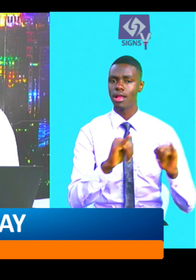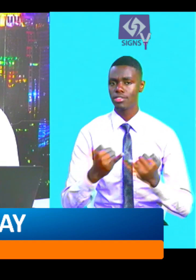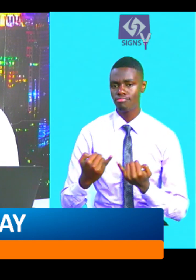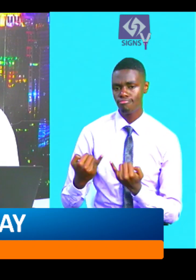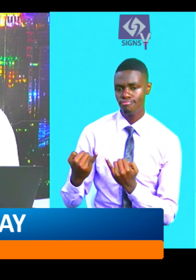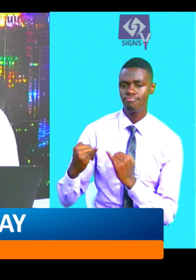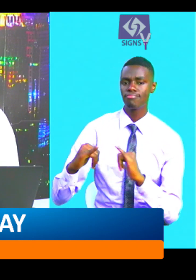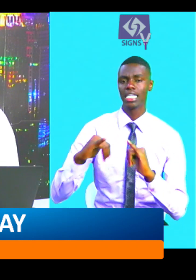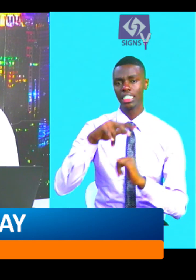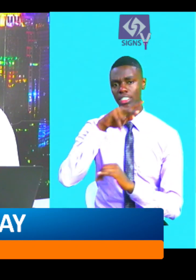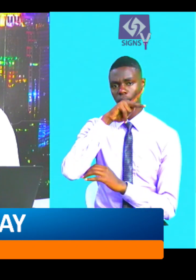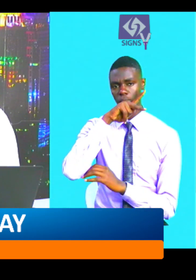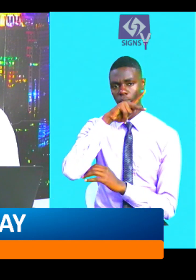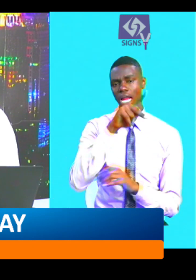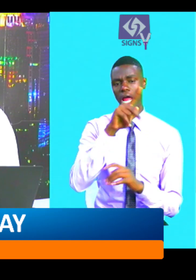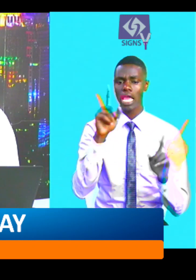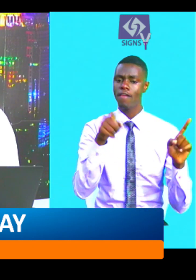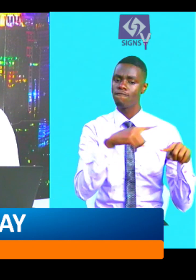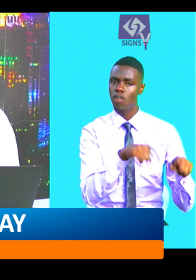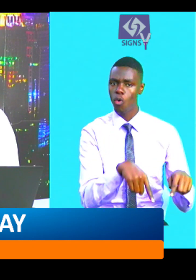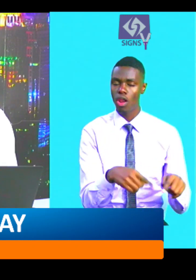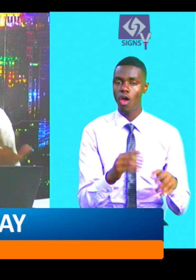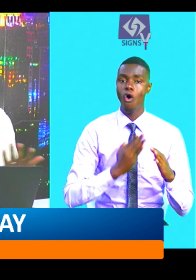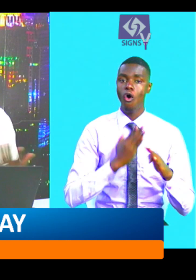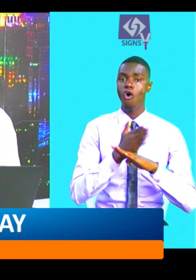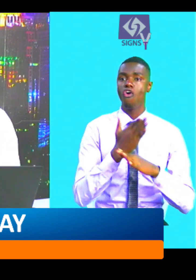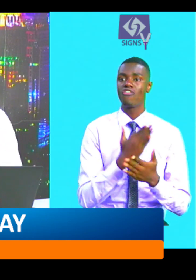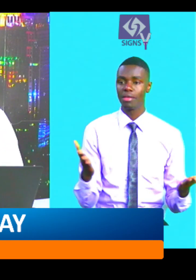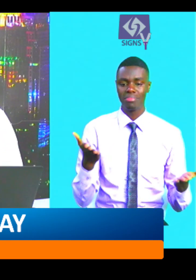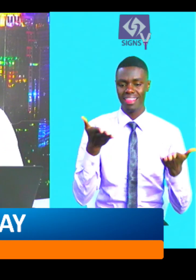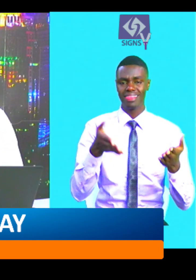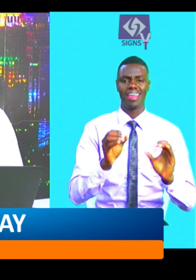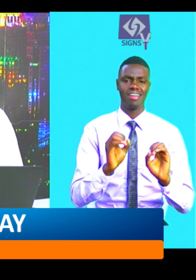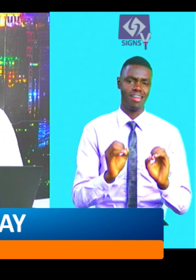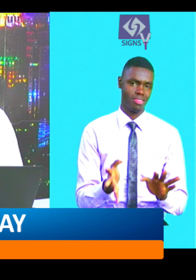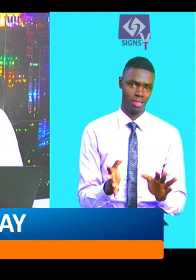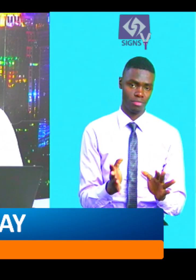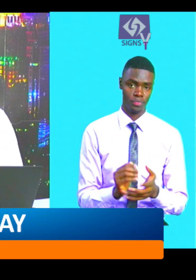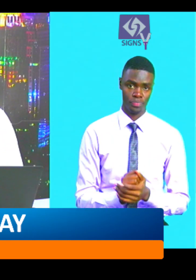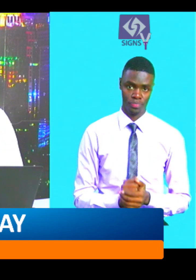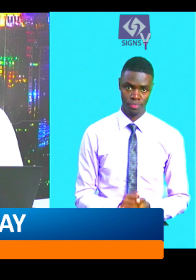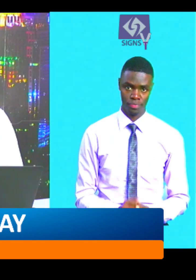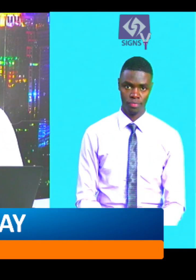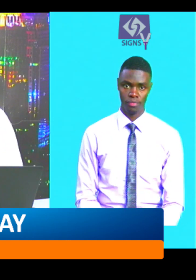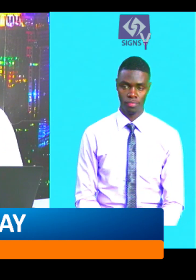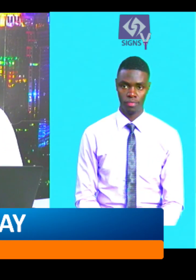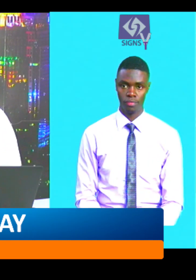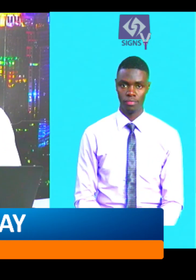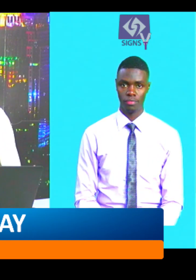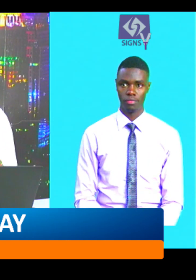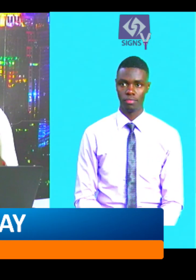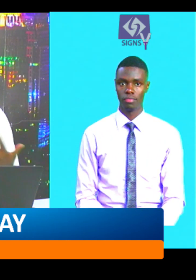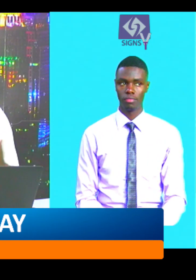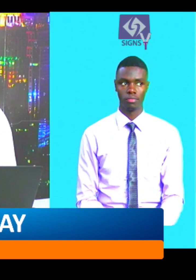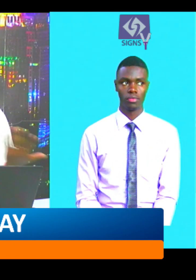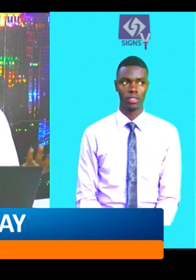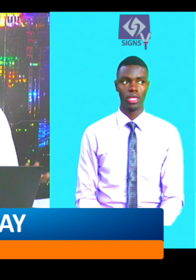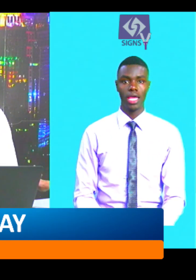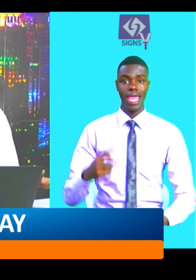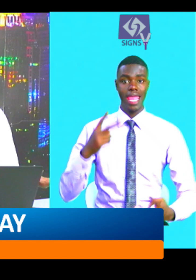that? It's interesting. You know, you can view it from all angles, but from where I sit,